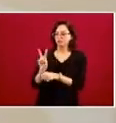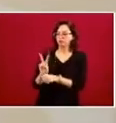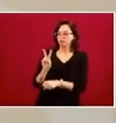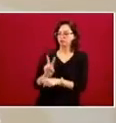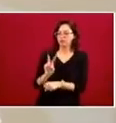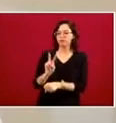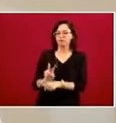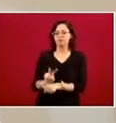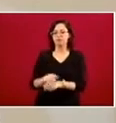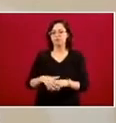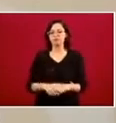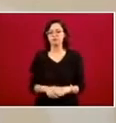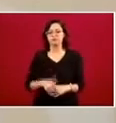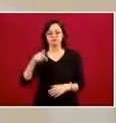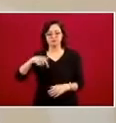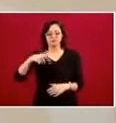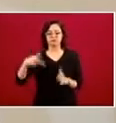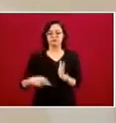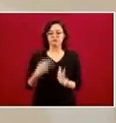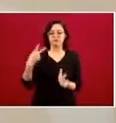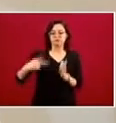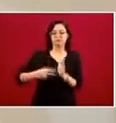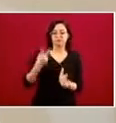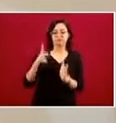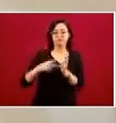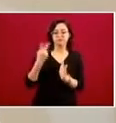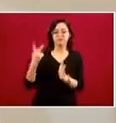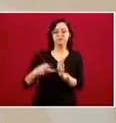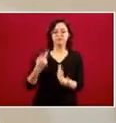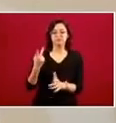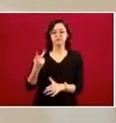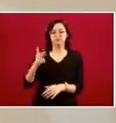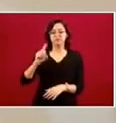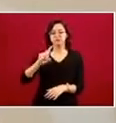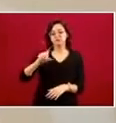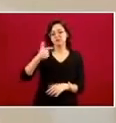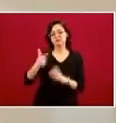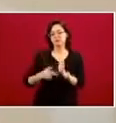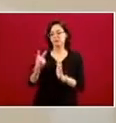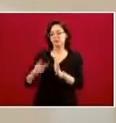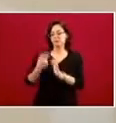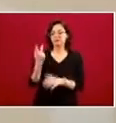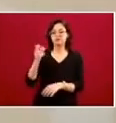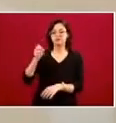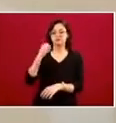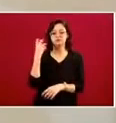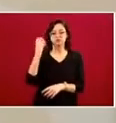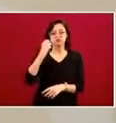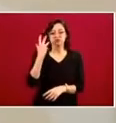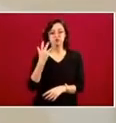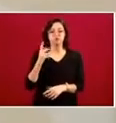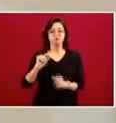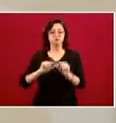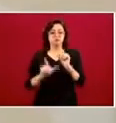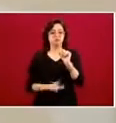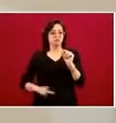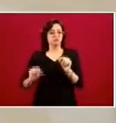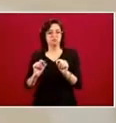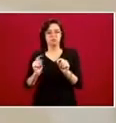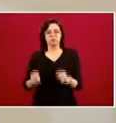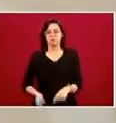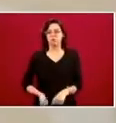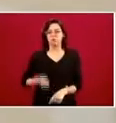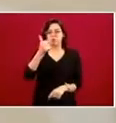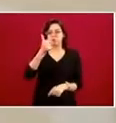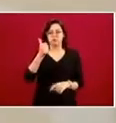This is the number 37 occasion of this conference. And just as many other things in